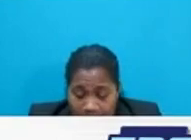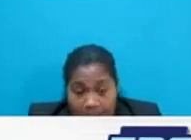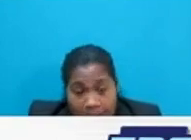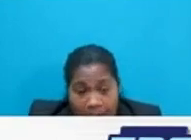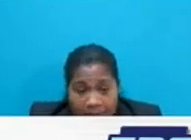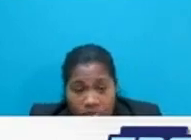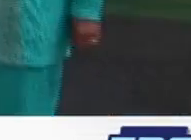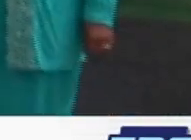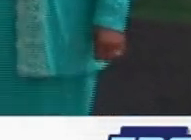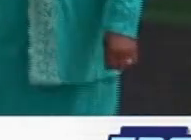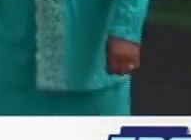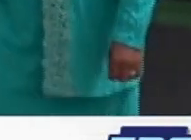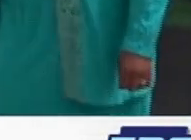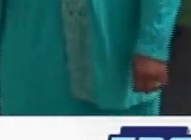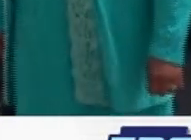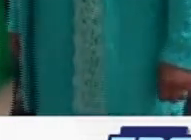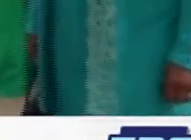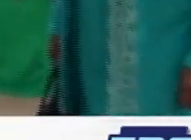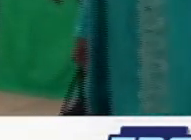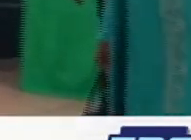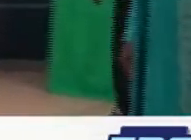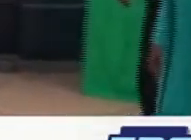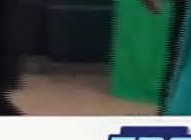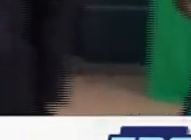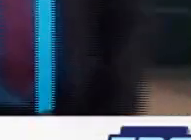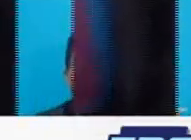this bulletin, opposition told to move on.